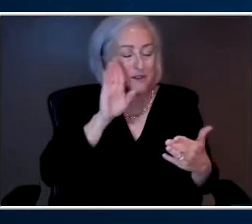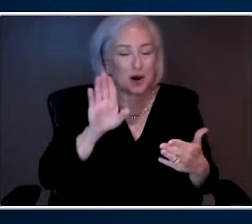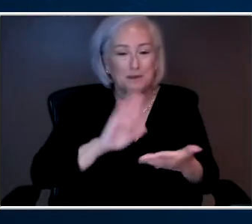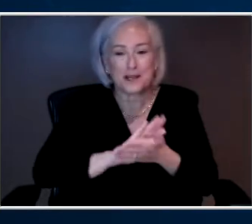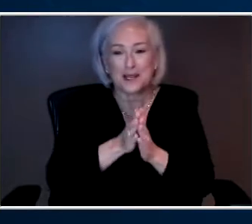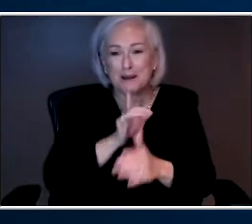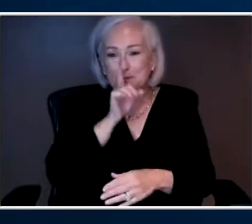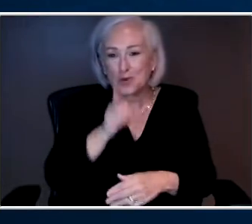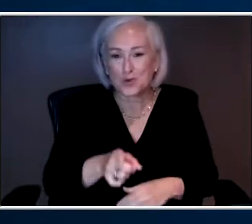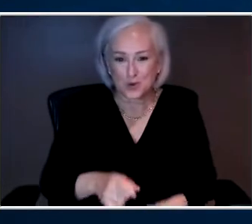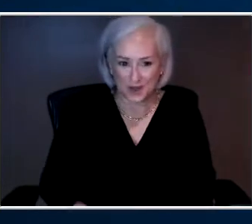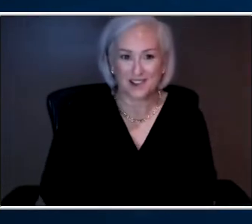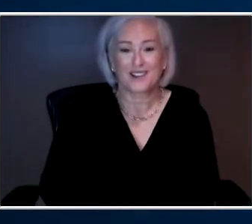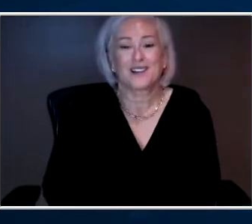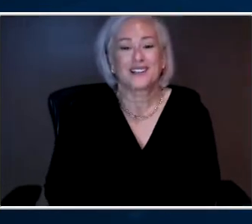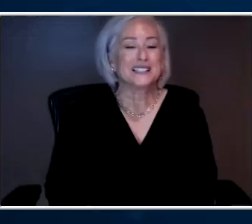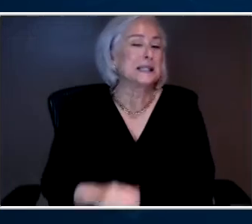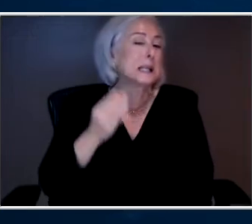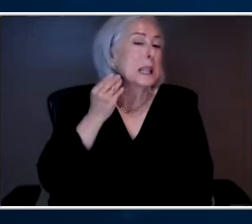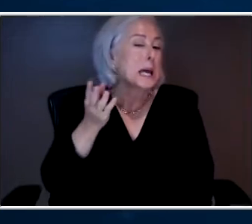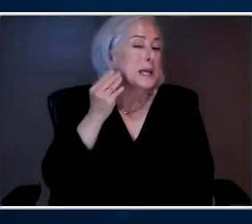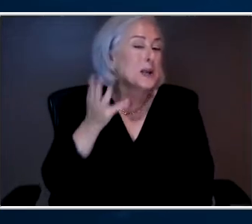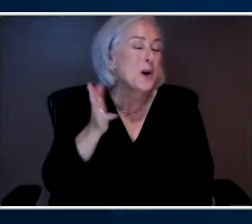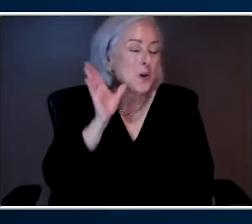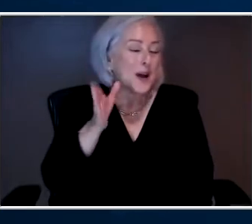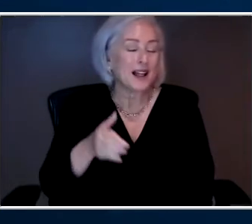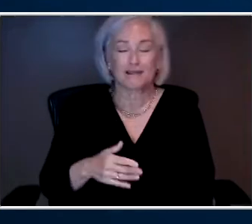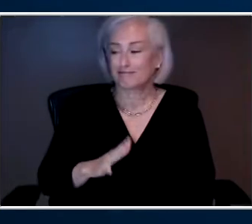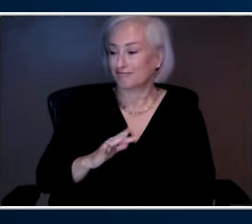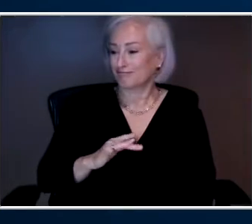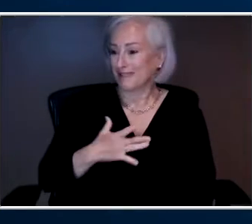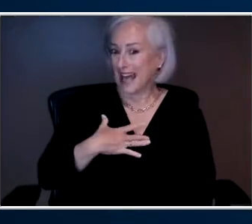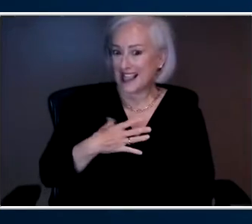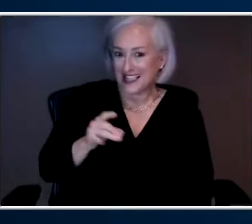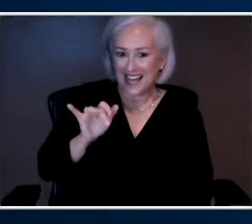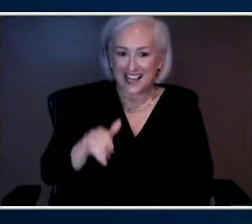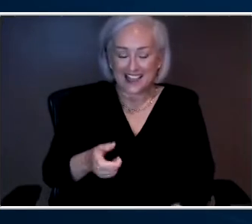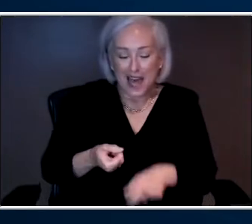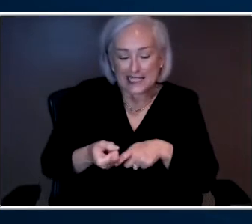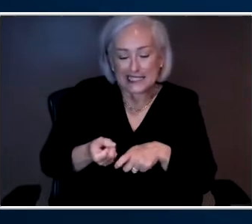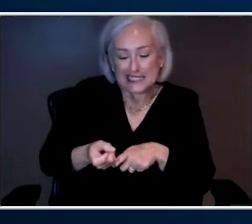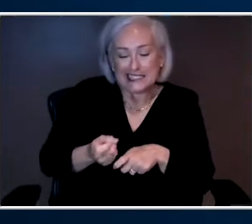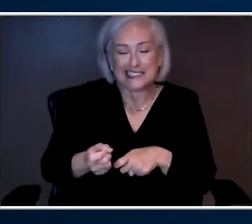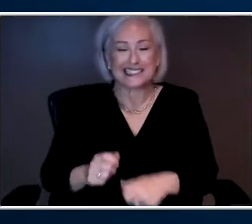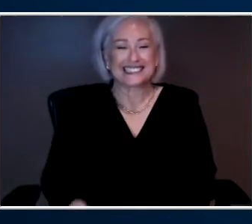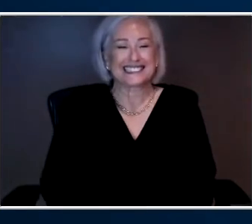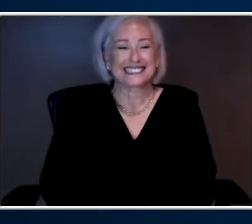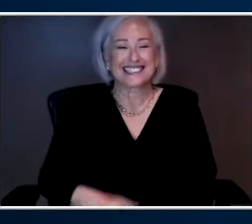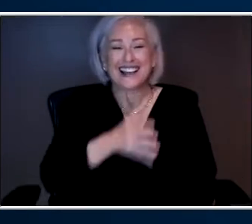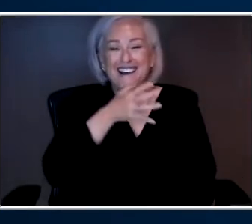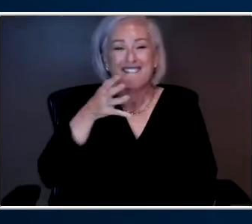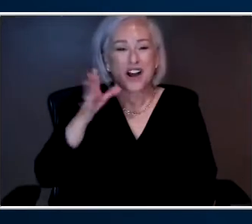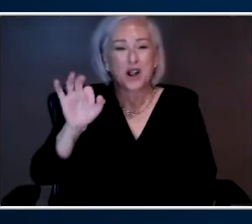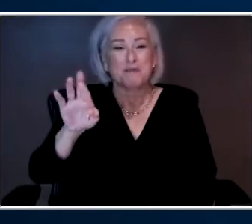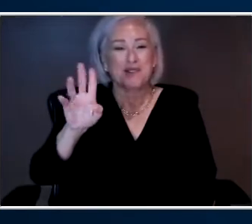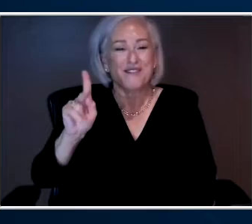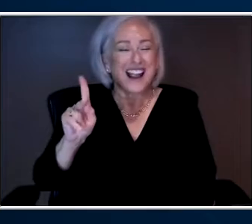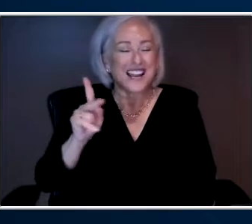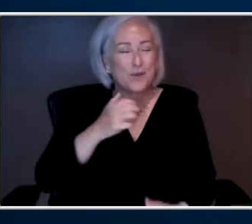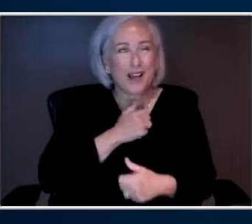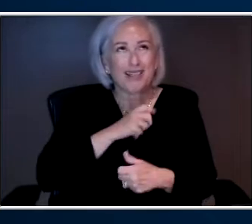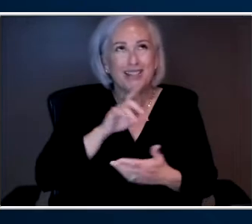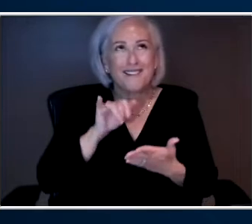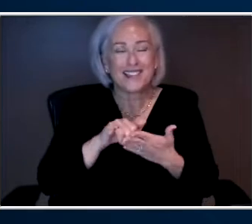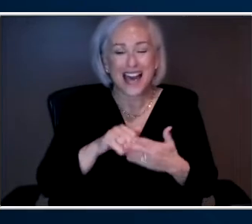you back on. Keep you posted. Oh, okay. I like this tease. Frank, Farmer Frank, we love it. Hey,